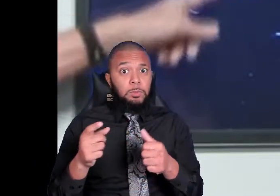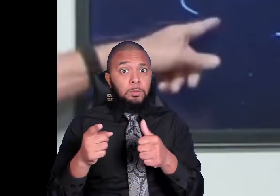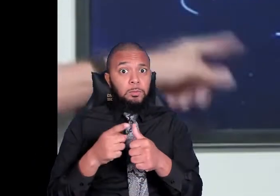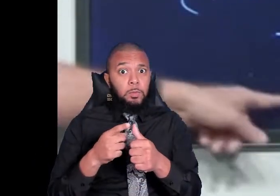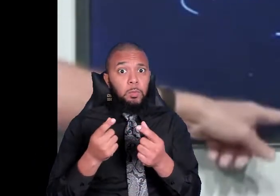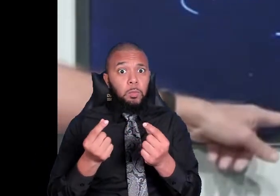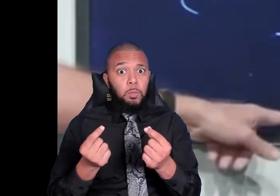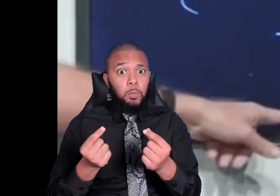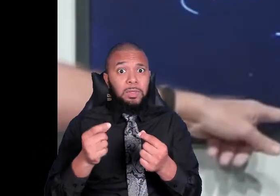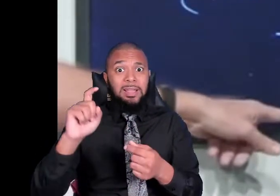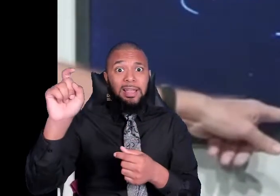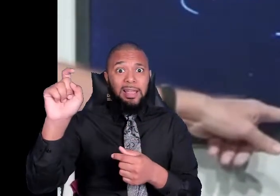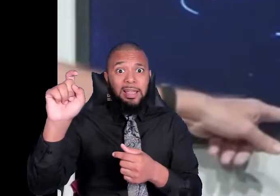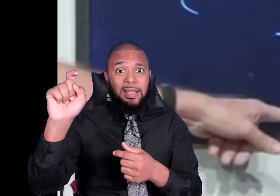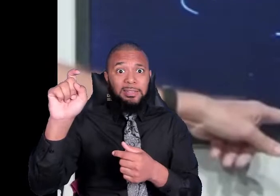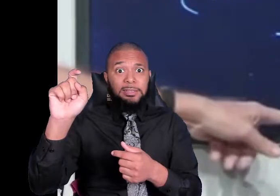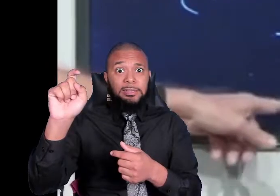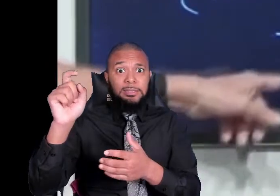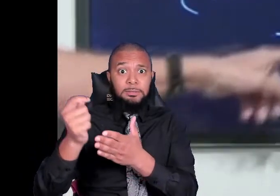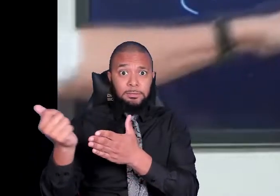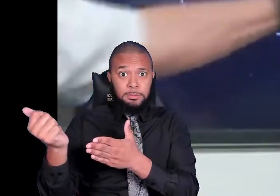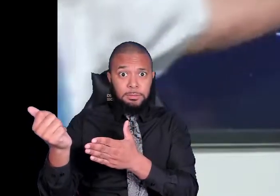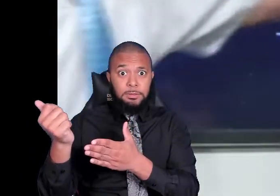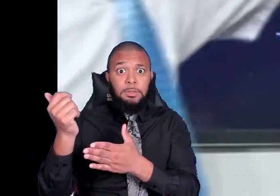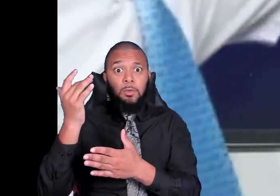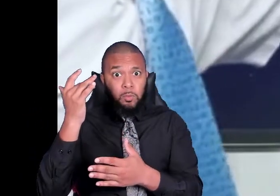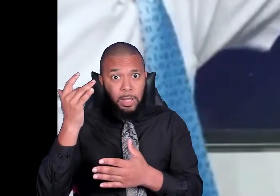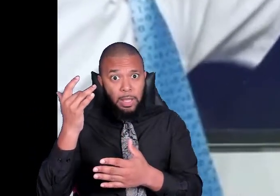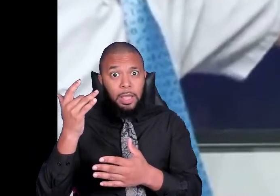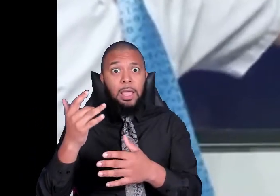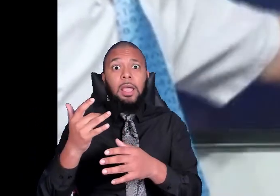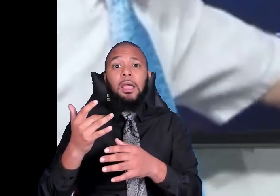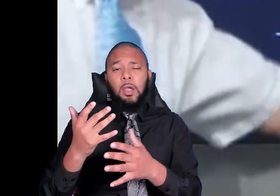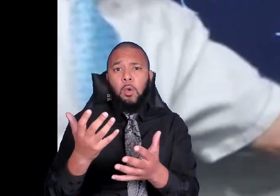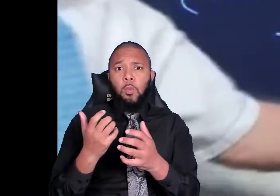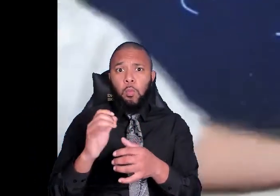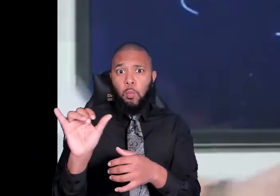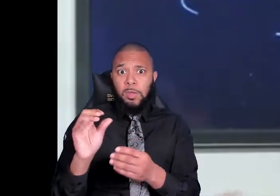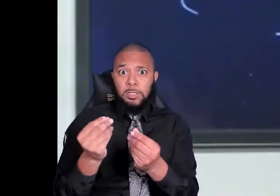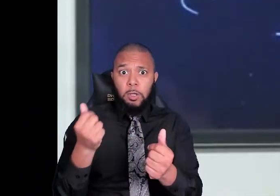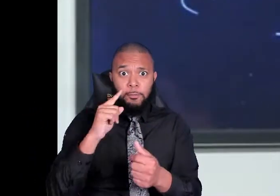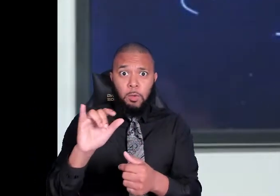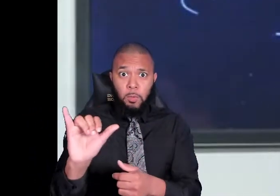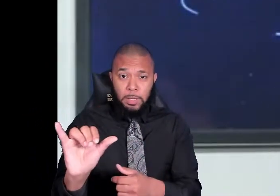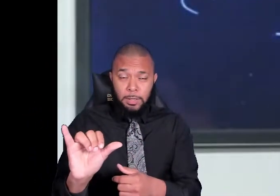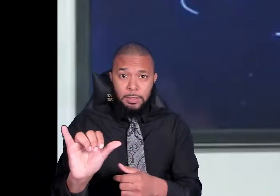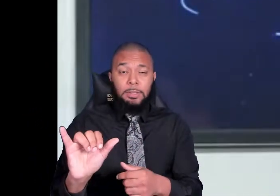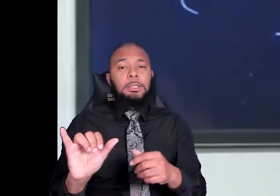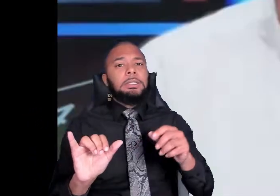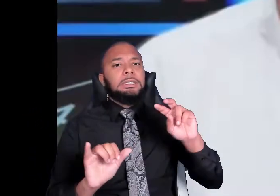eliminated x so that we could find y, and then we eliminated y so that we could find x.